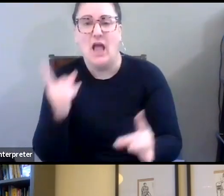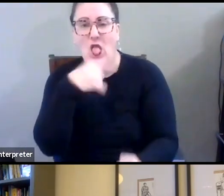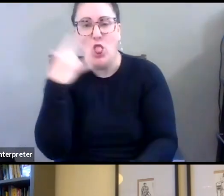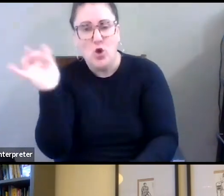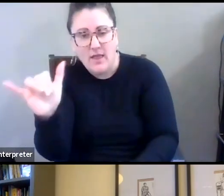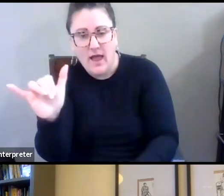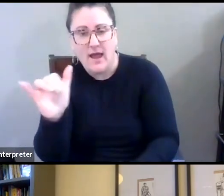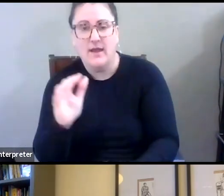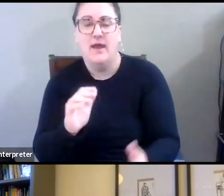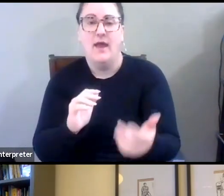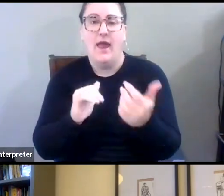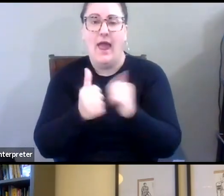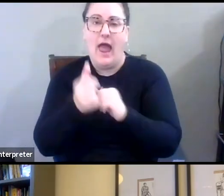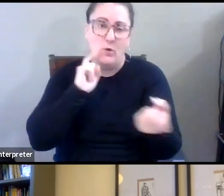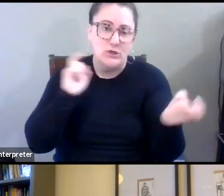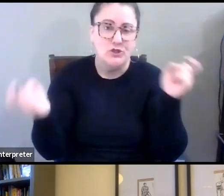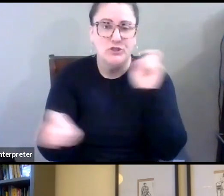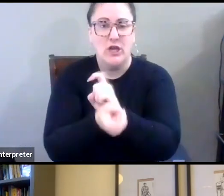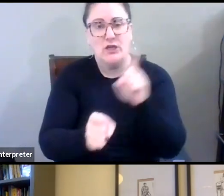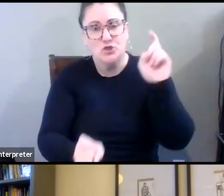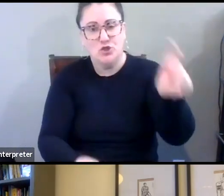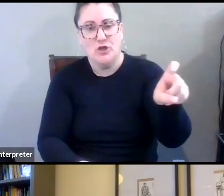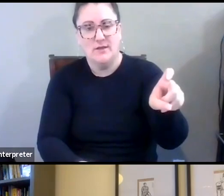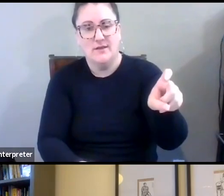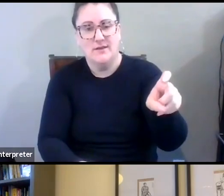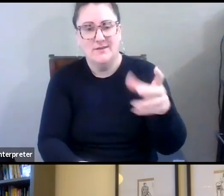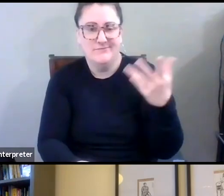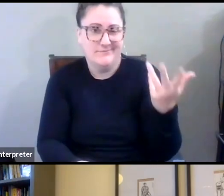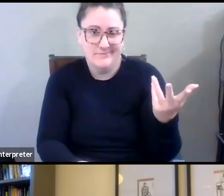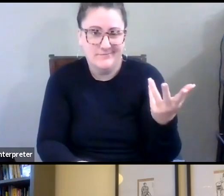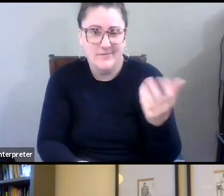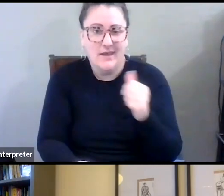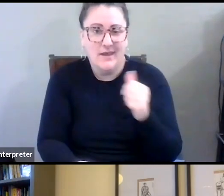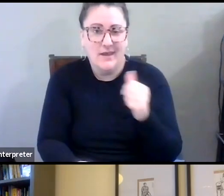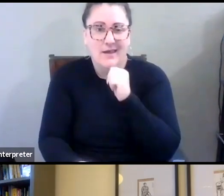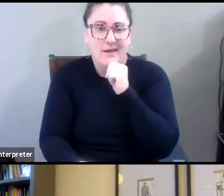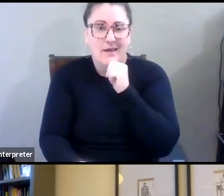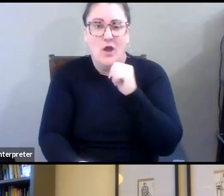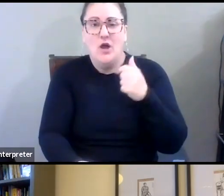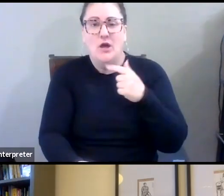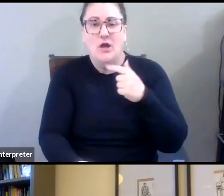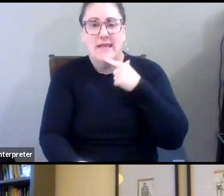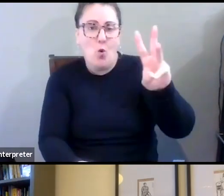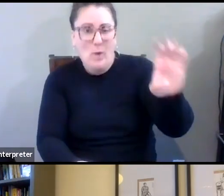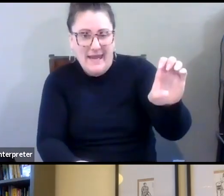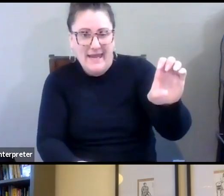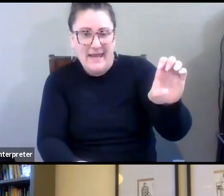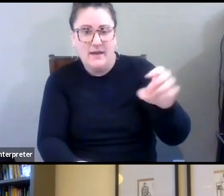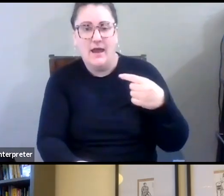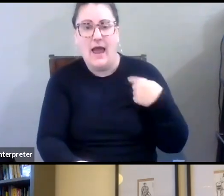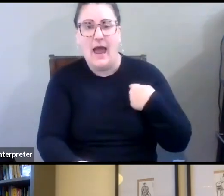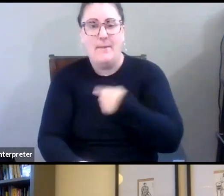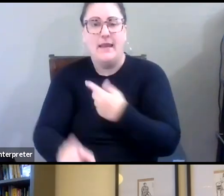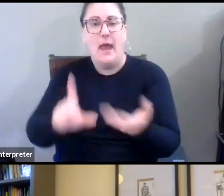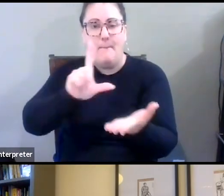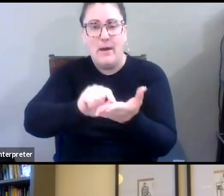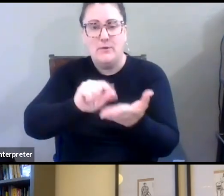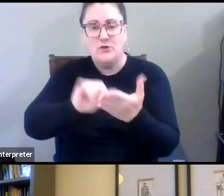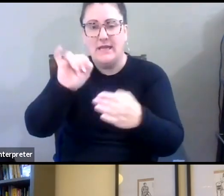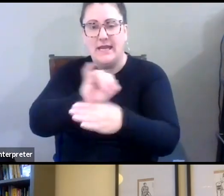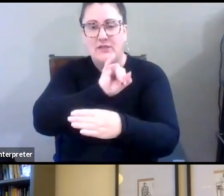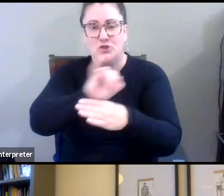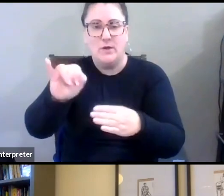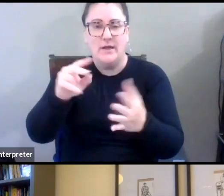and how we should all change, we not really being like, I don't feel like when we say we in that direction, I'm talking about we, the publishing industry, which as we know is like